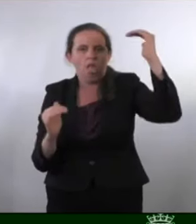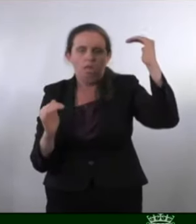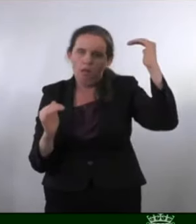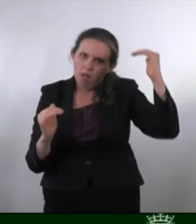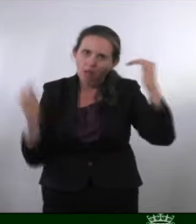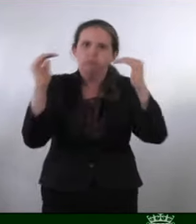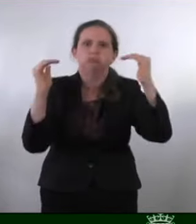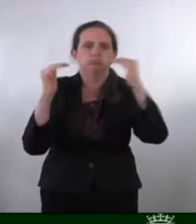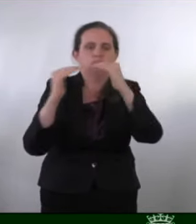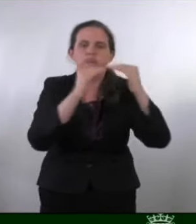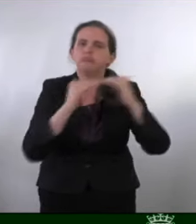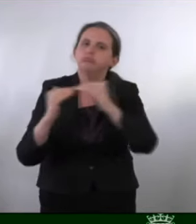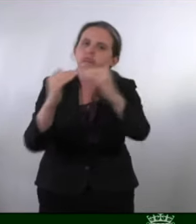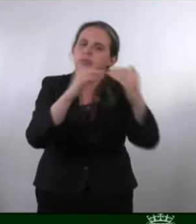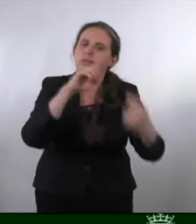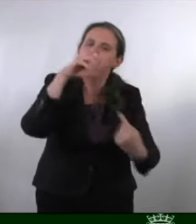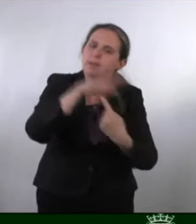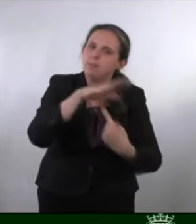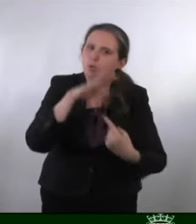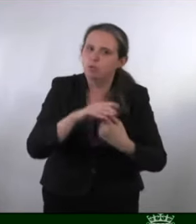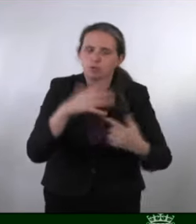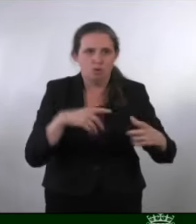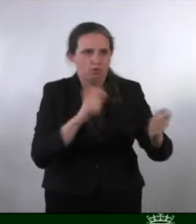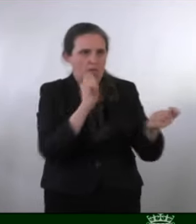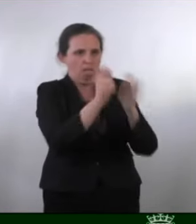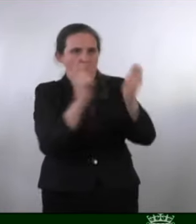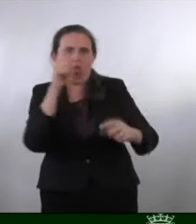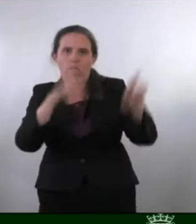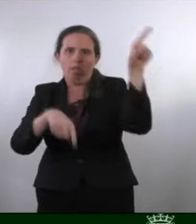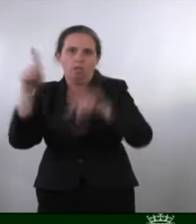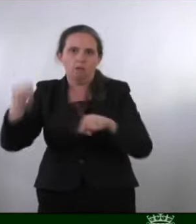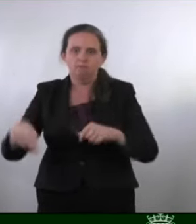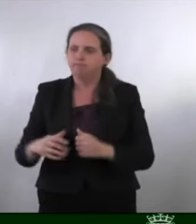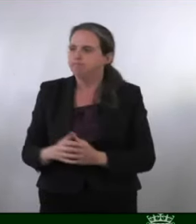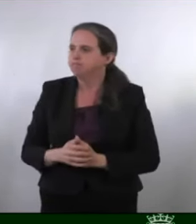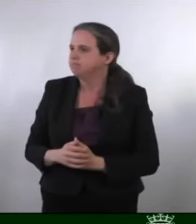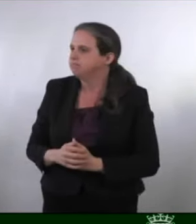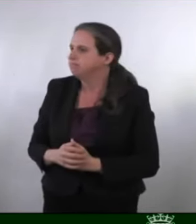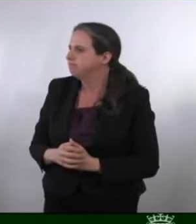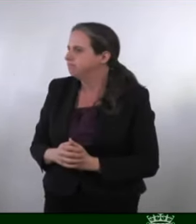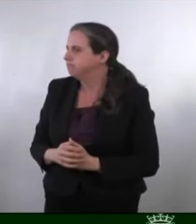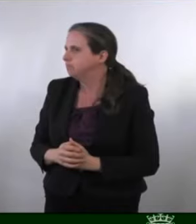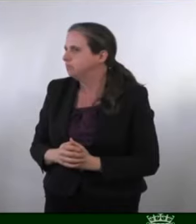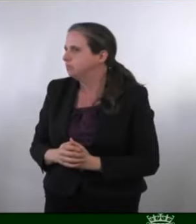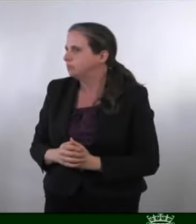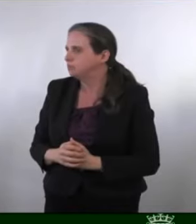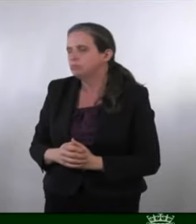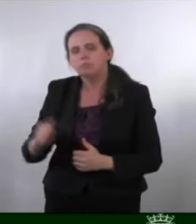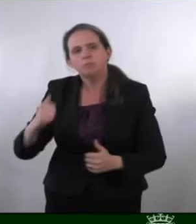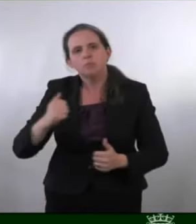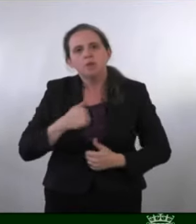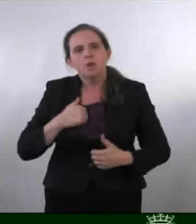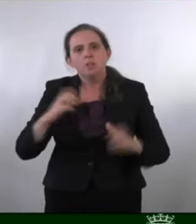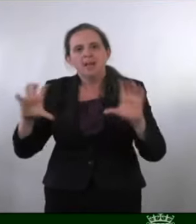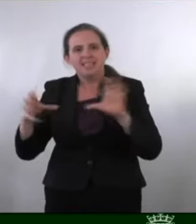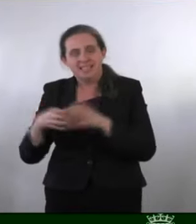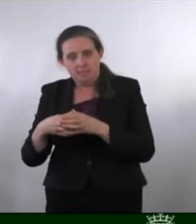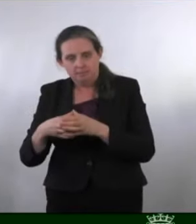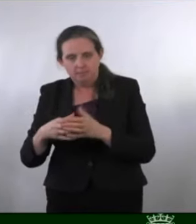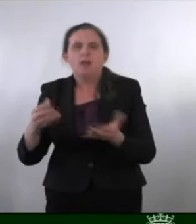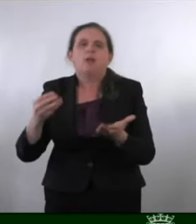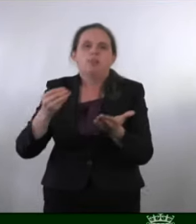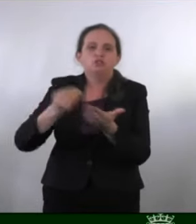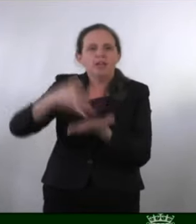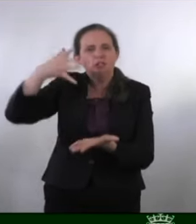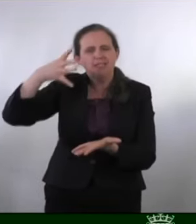Well, yes, the Treasury has already updated its Green Book, and that is a significant step. And